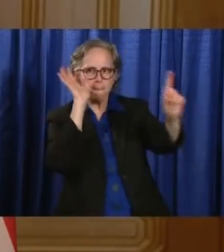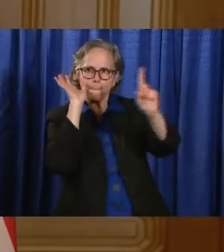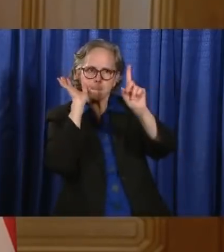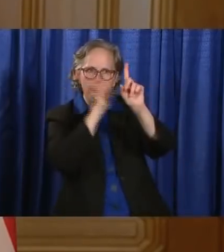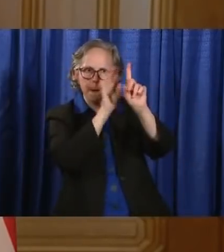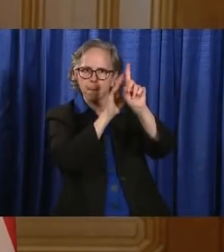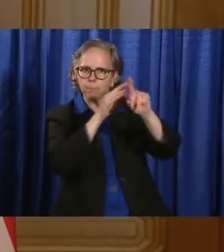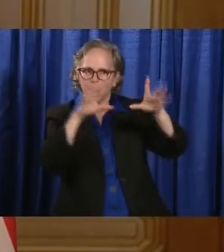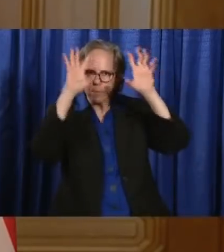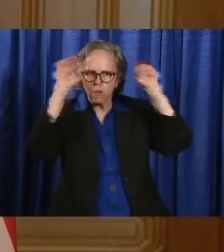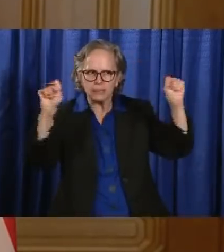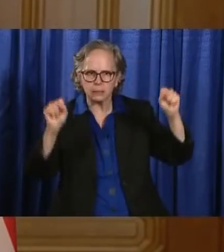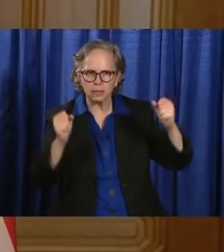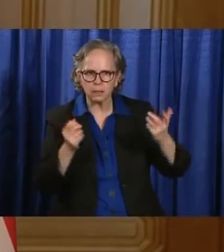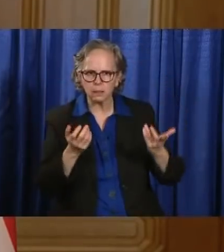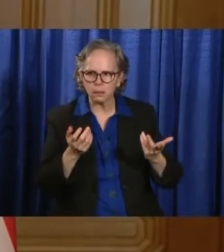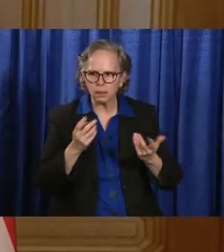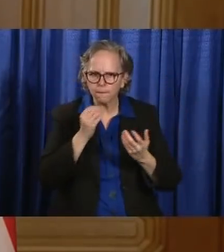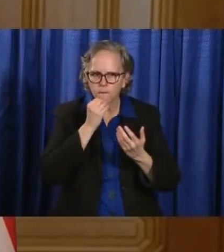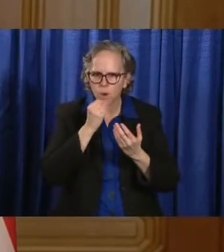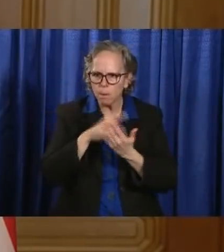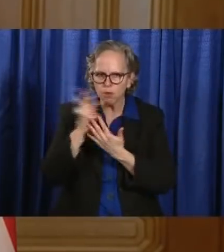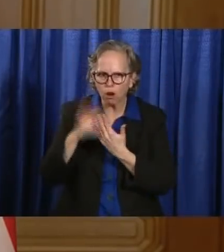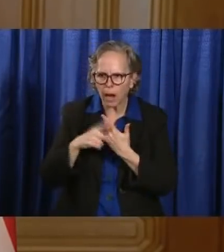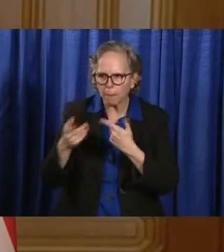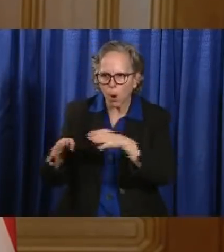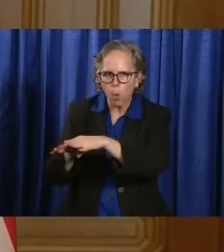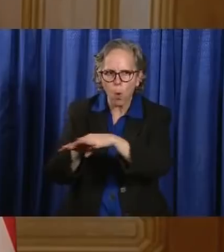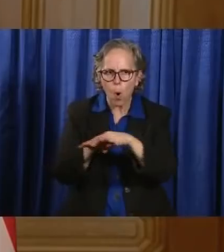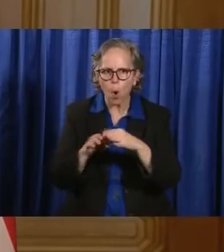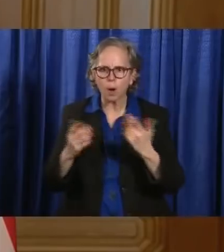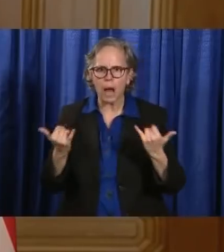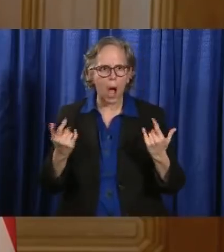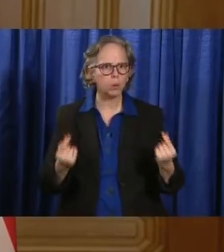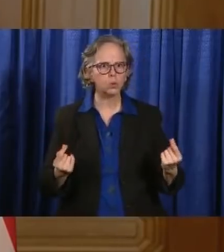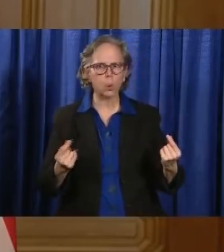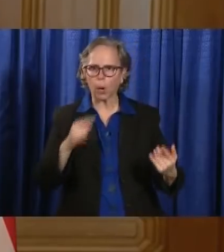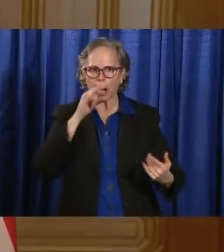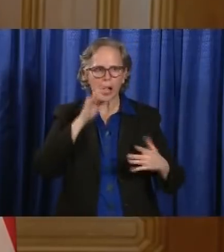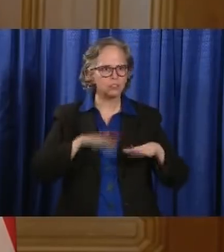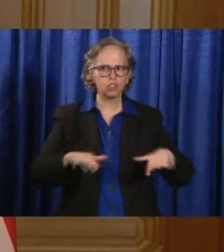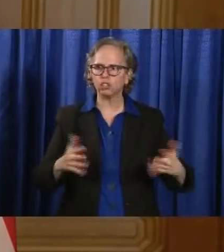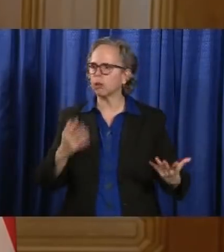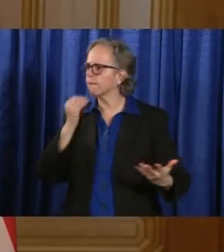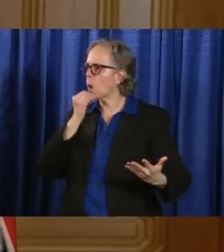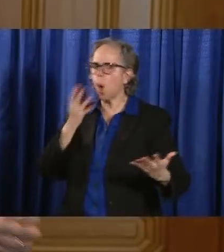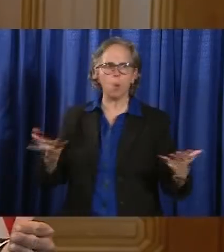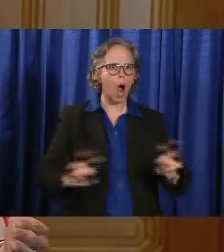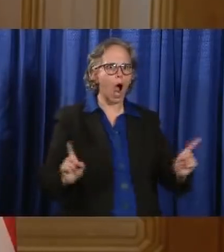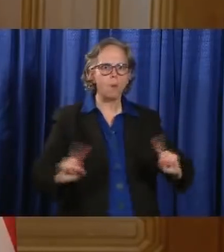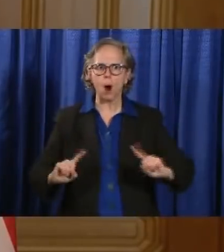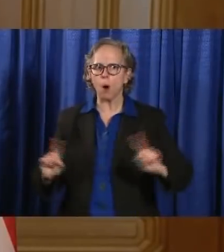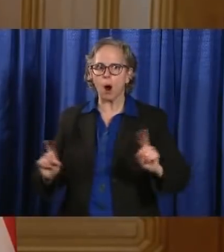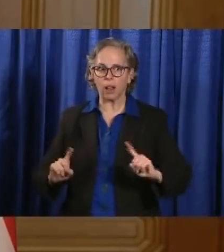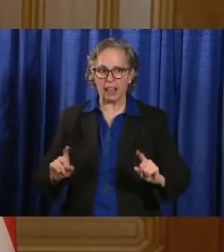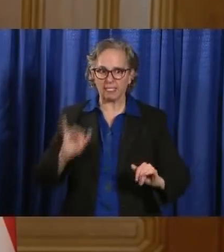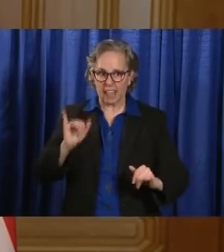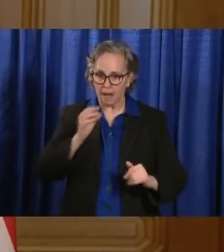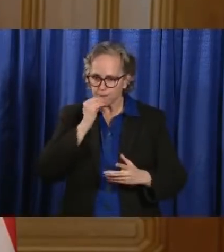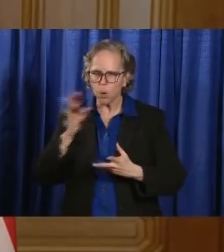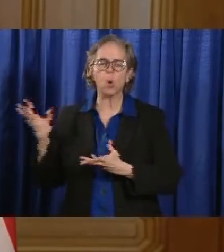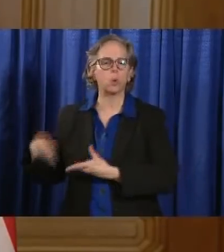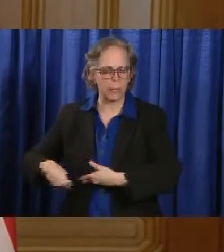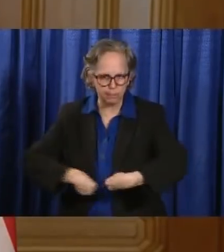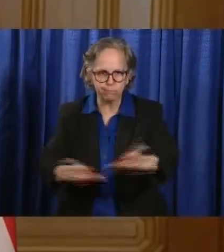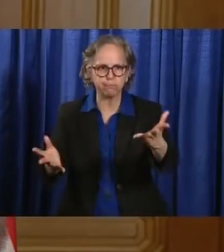got feeding programs in these schools. These kids are not going to be in these schools. We want to have the ability legally to take this food out to them. In